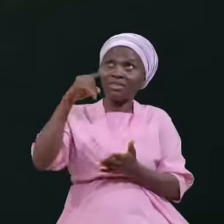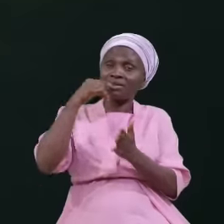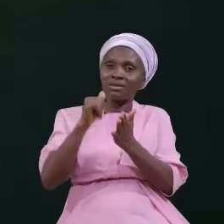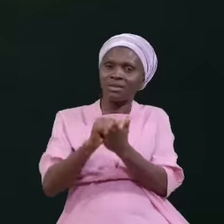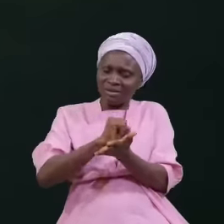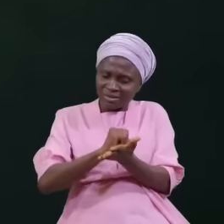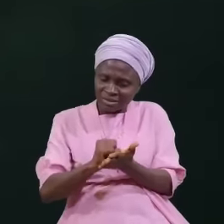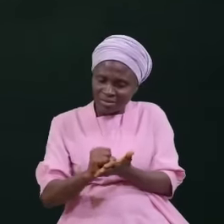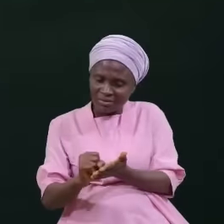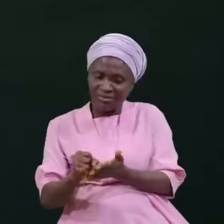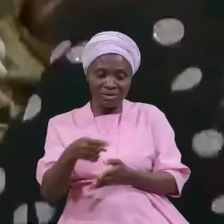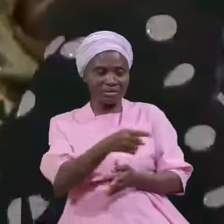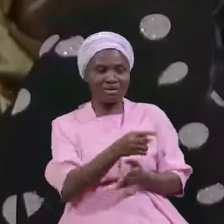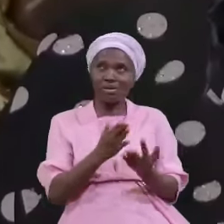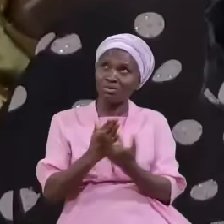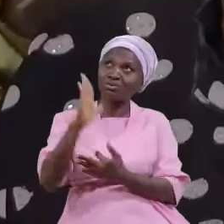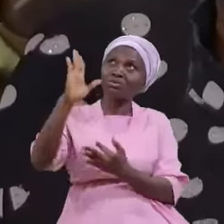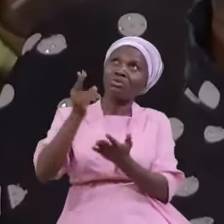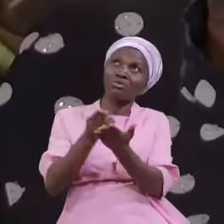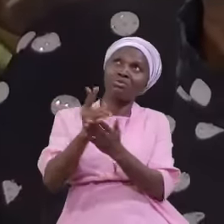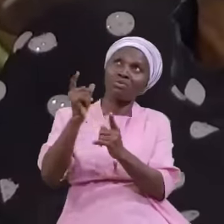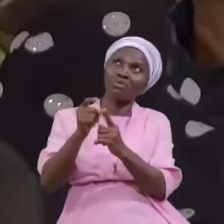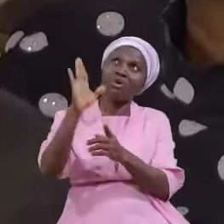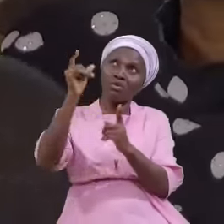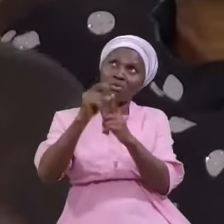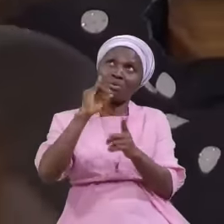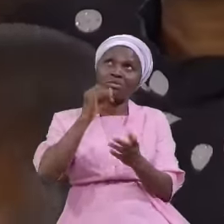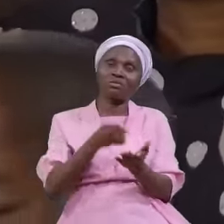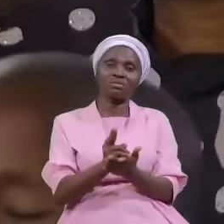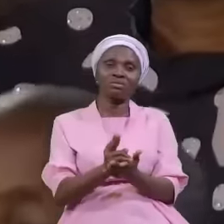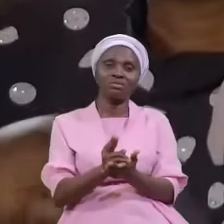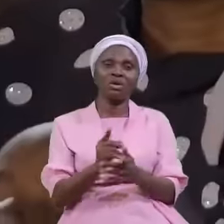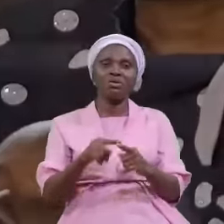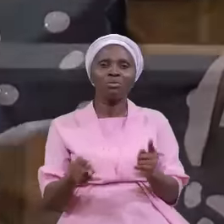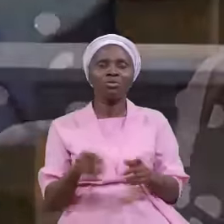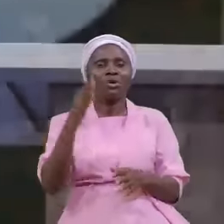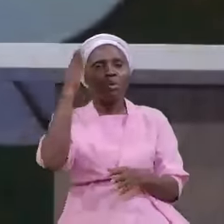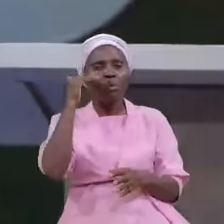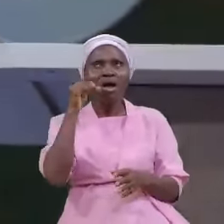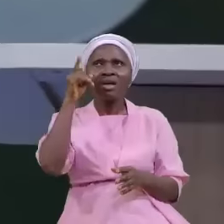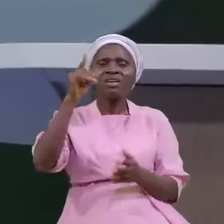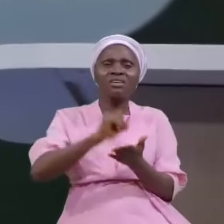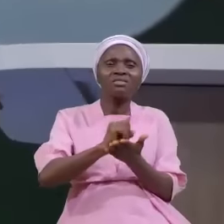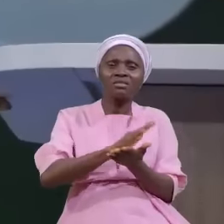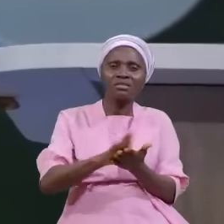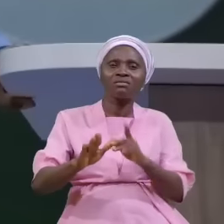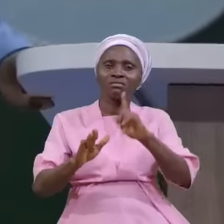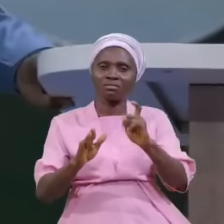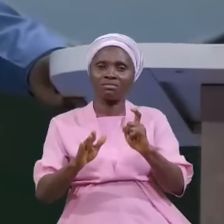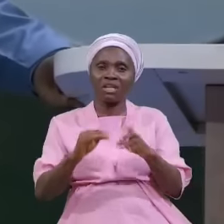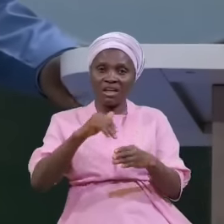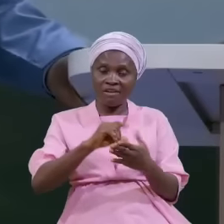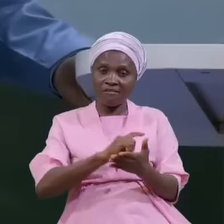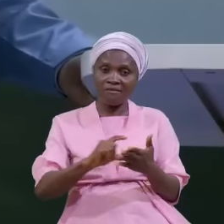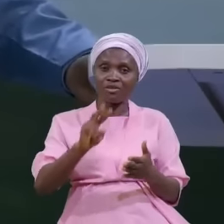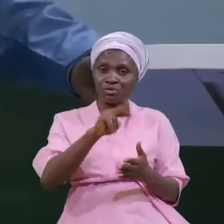Thy word is truth. But why? Why does this sanctify? Look at verse 22. In verse